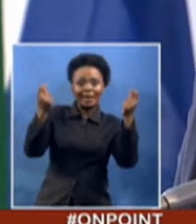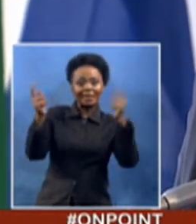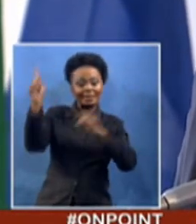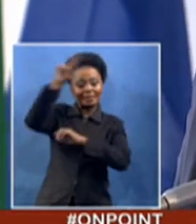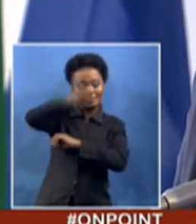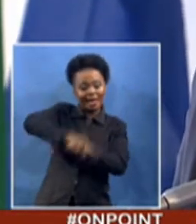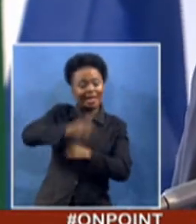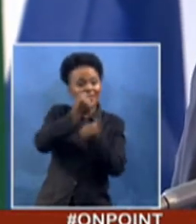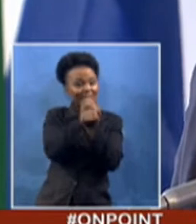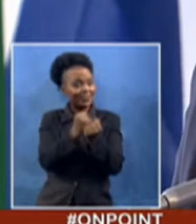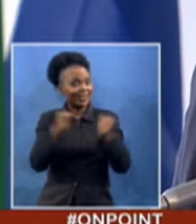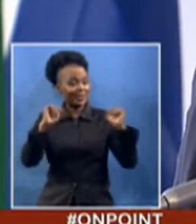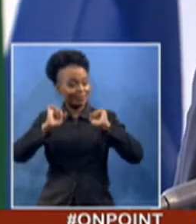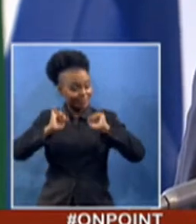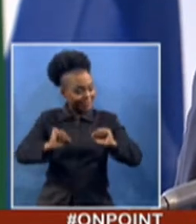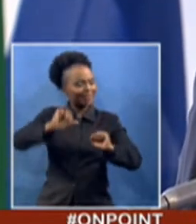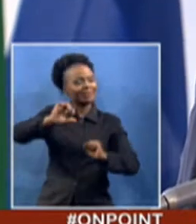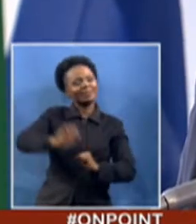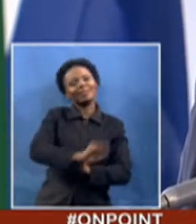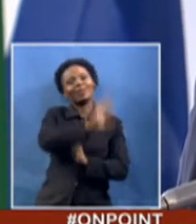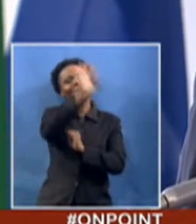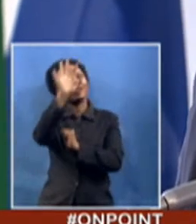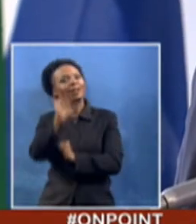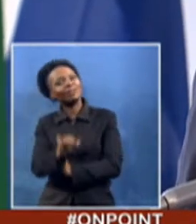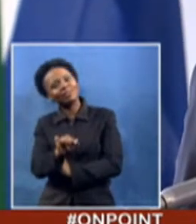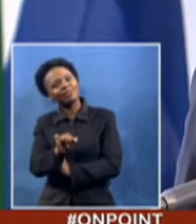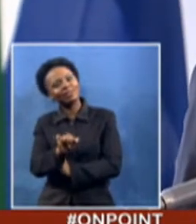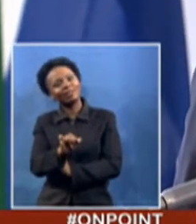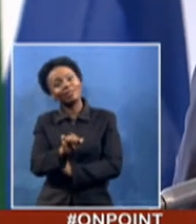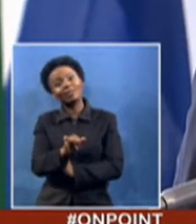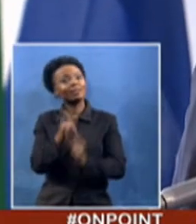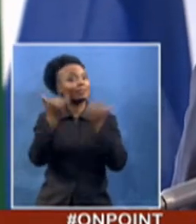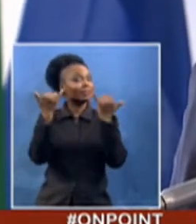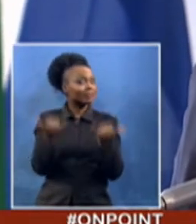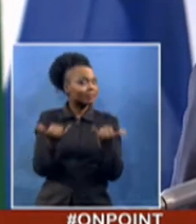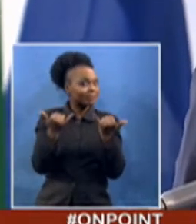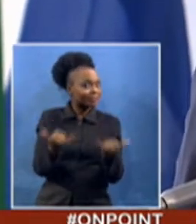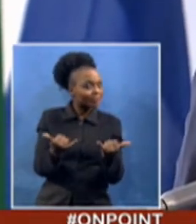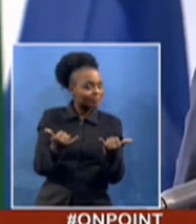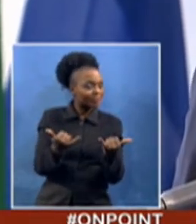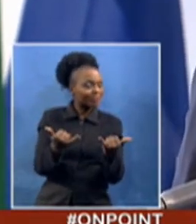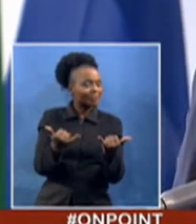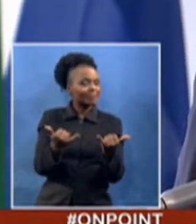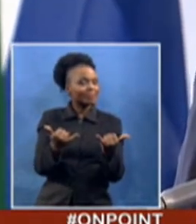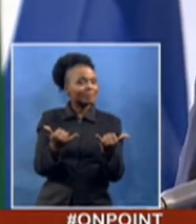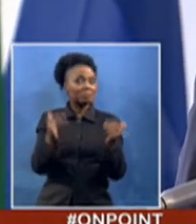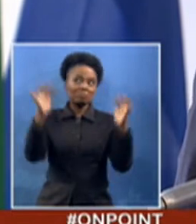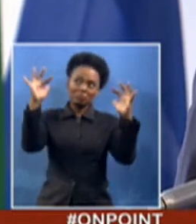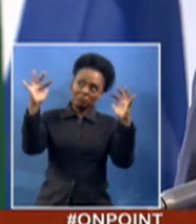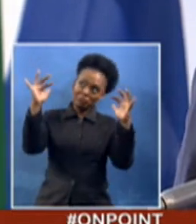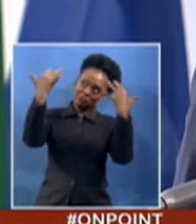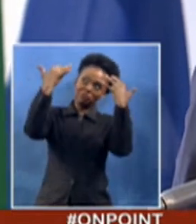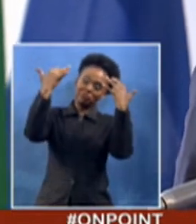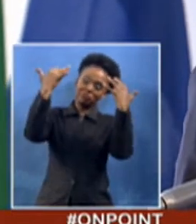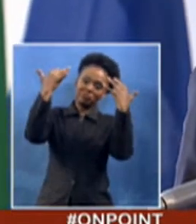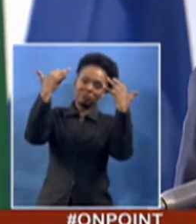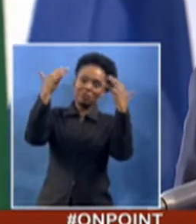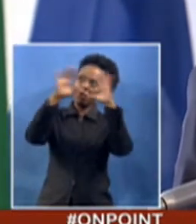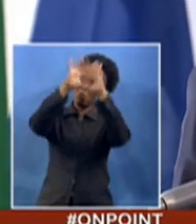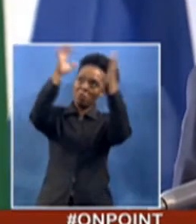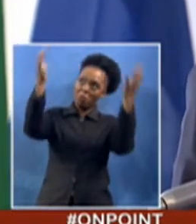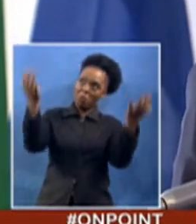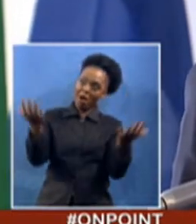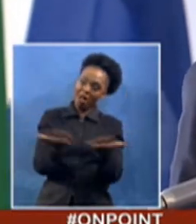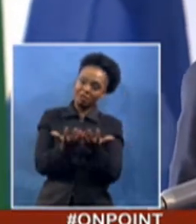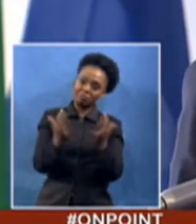South Africa. And today, if we are being watched by the whole world,